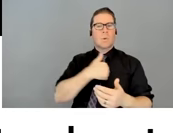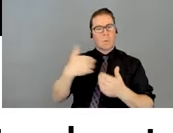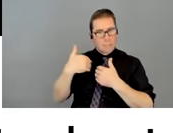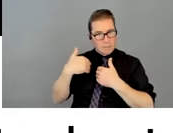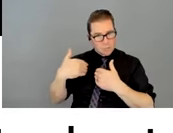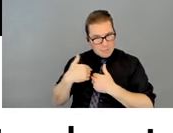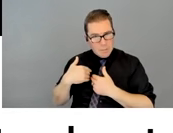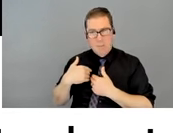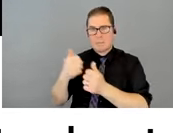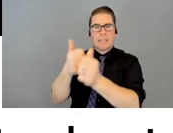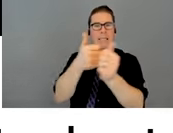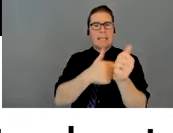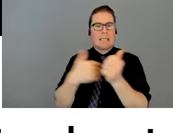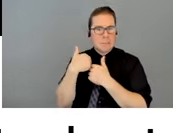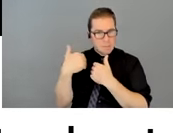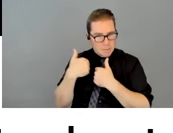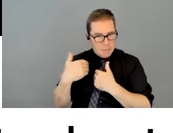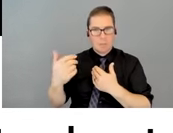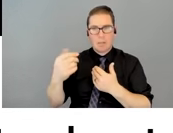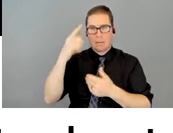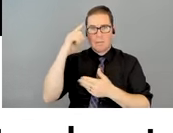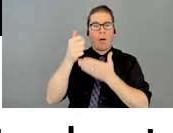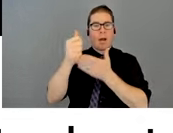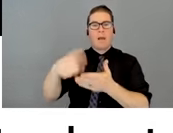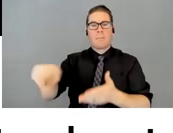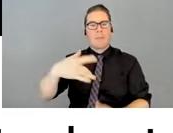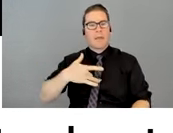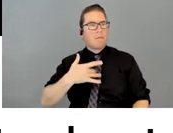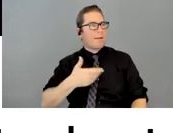learning environment that seeks to meet the needs of the students.